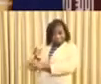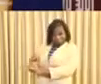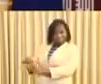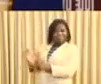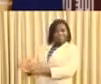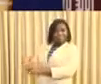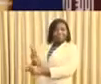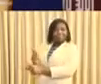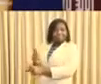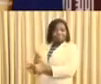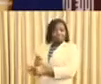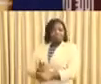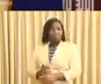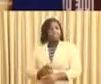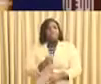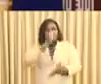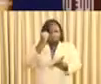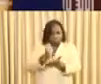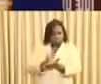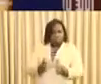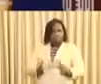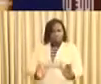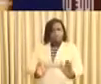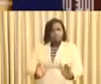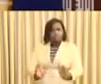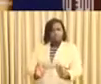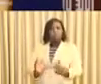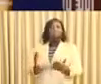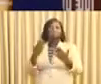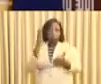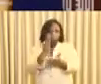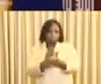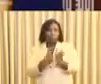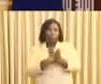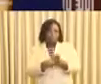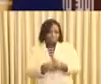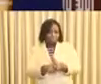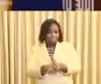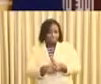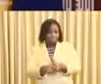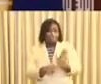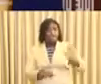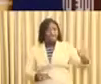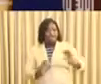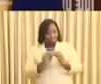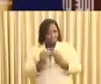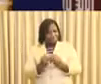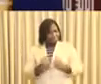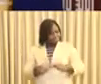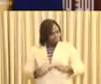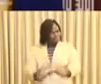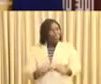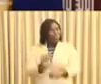way to root out the virus. Our efforts will remain constant, as will our abiding faith in the